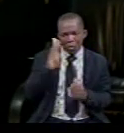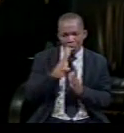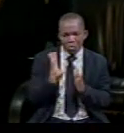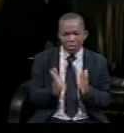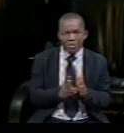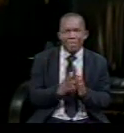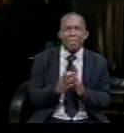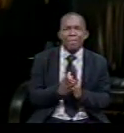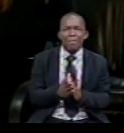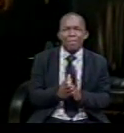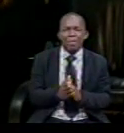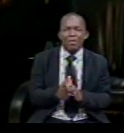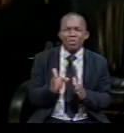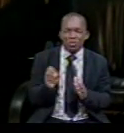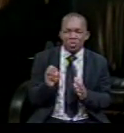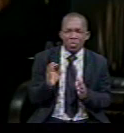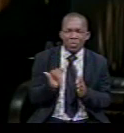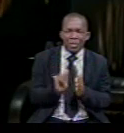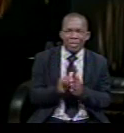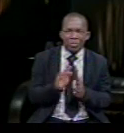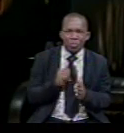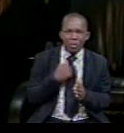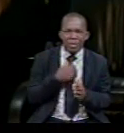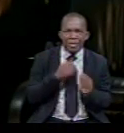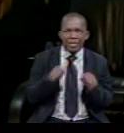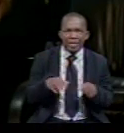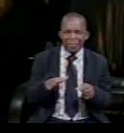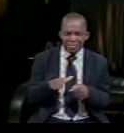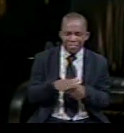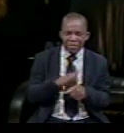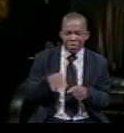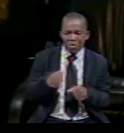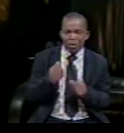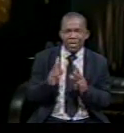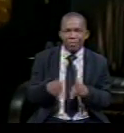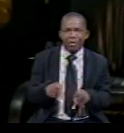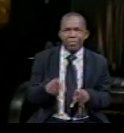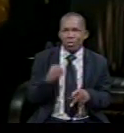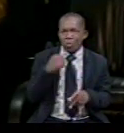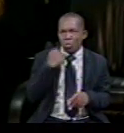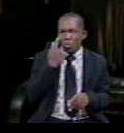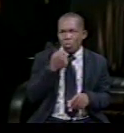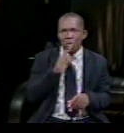us, so that we can feed all those who are thirsty and hungry.